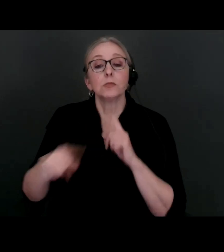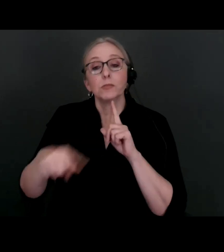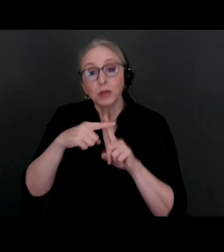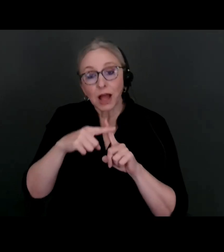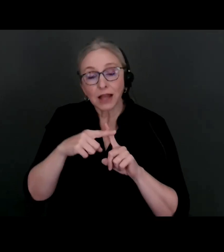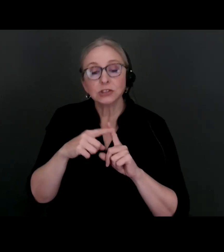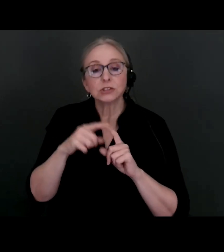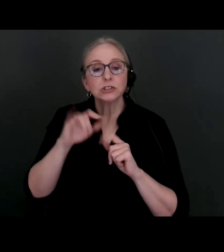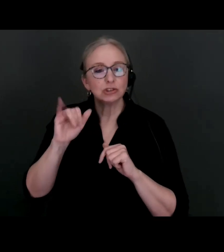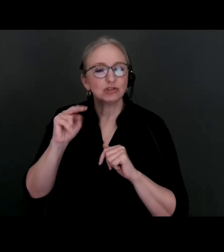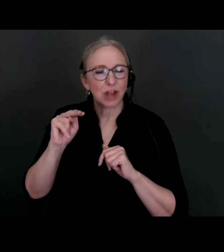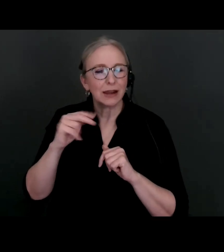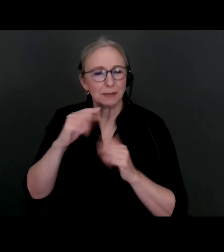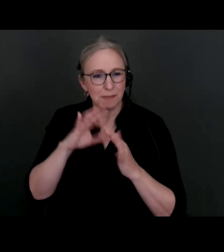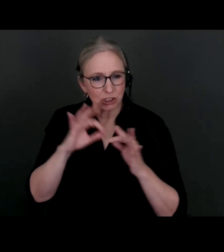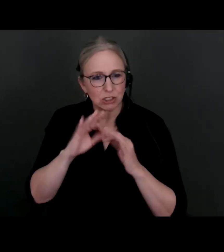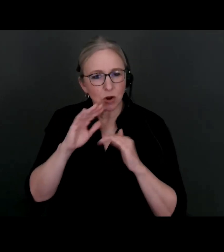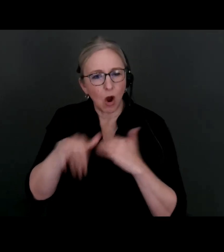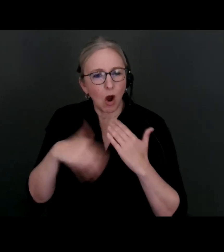mentioned that all their meetings are public,